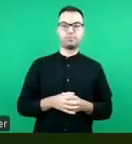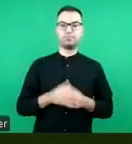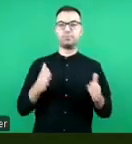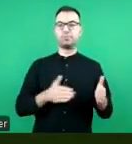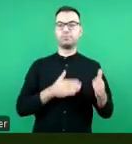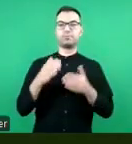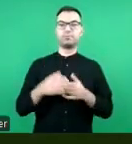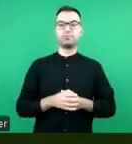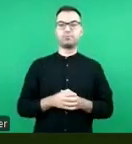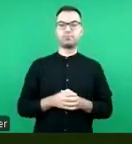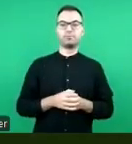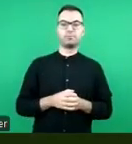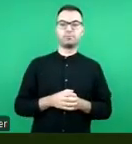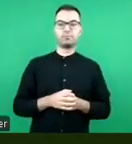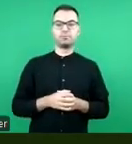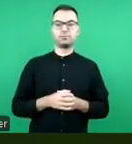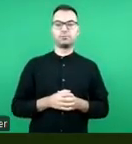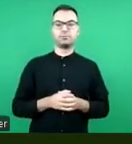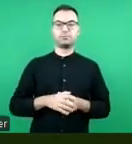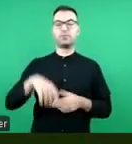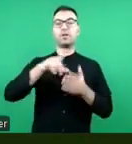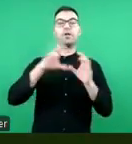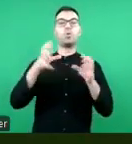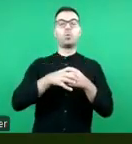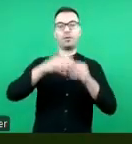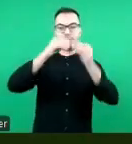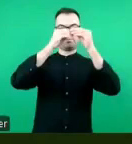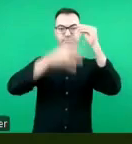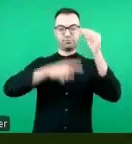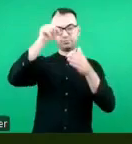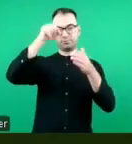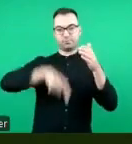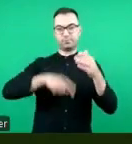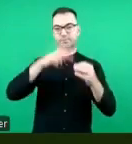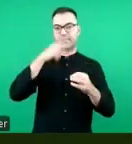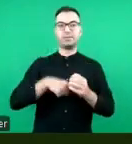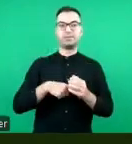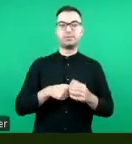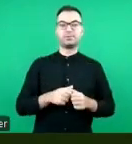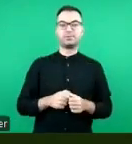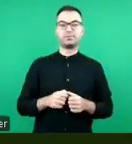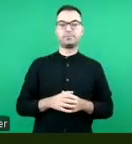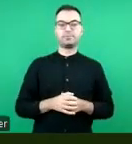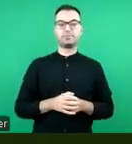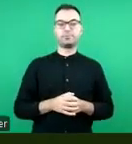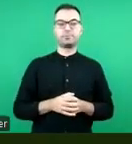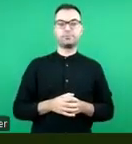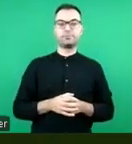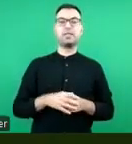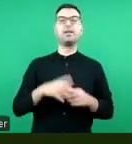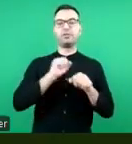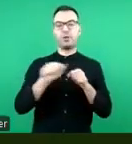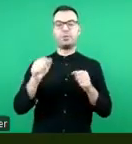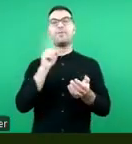large-scale response of across taxonomic groups, you can see that there is kind of winners and losers.